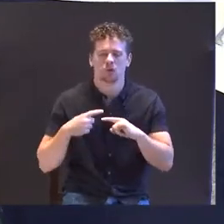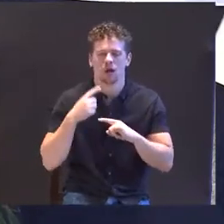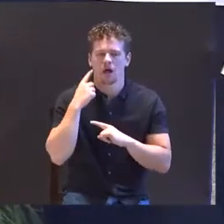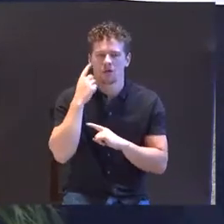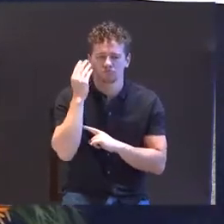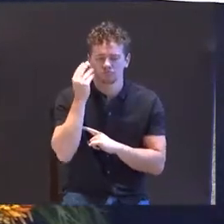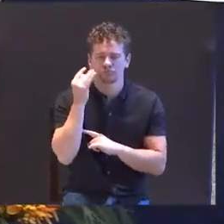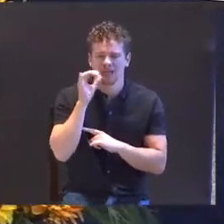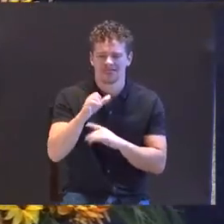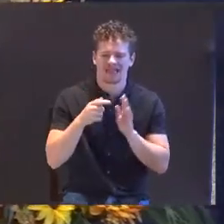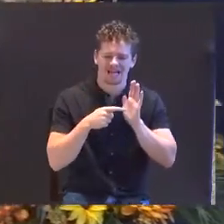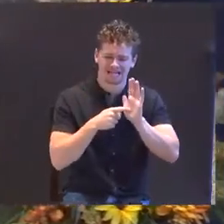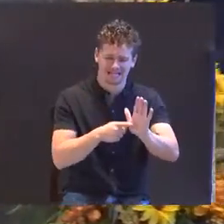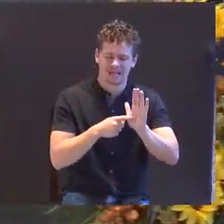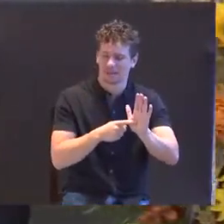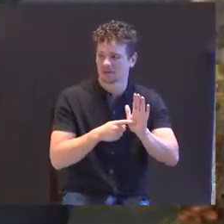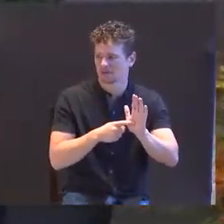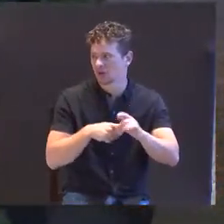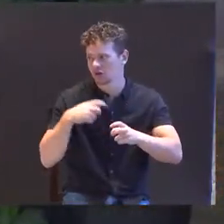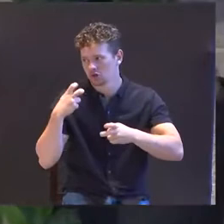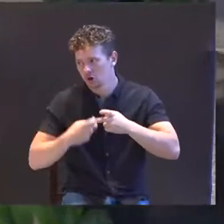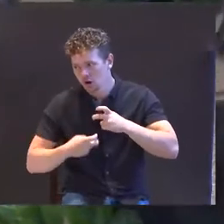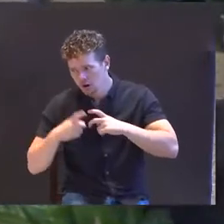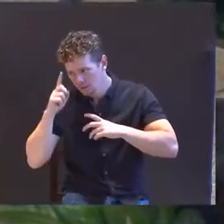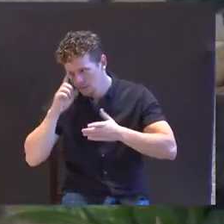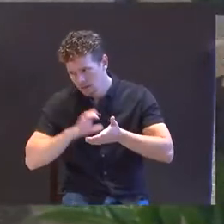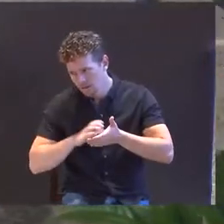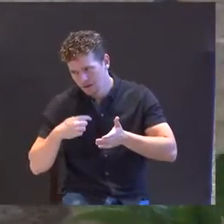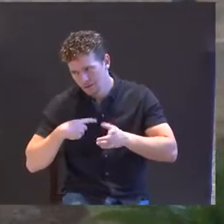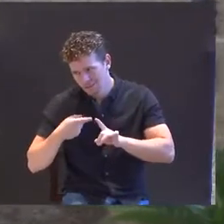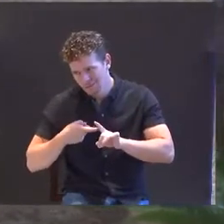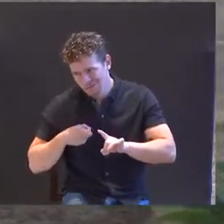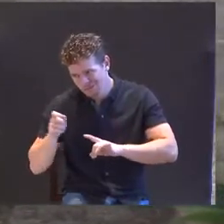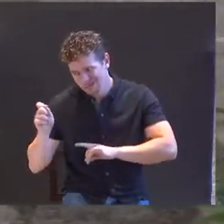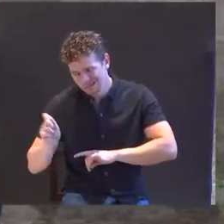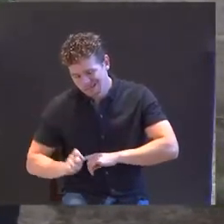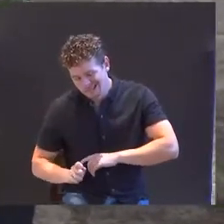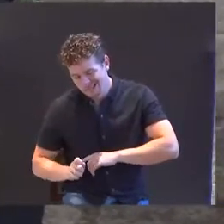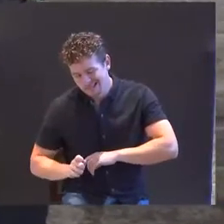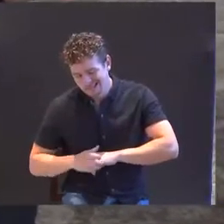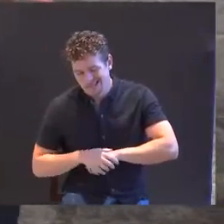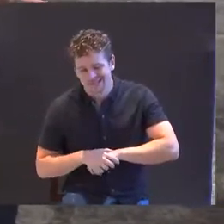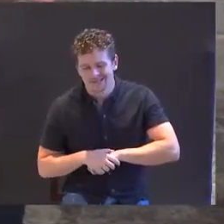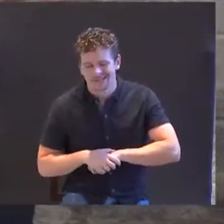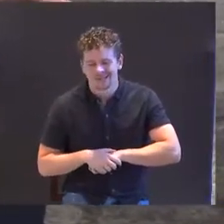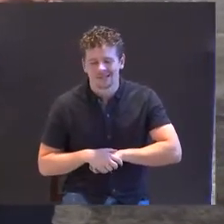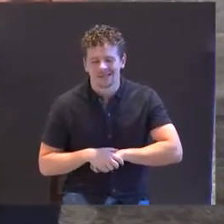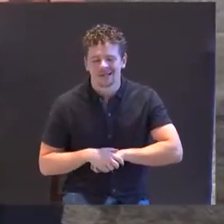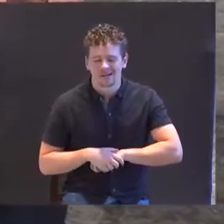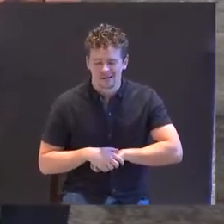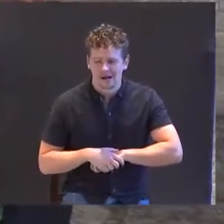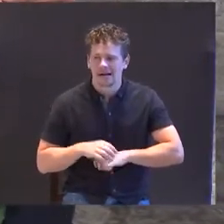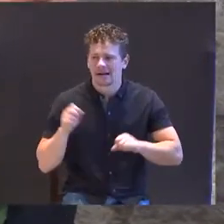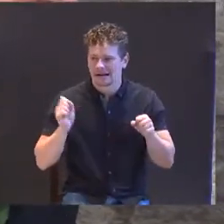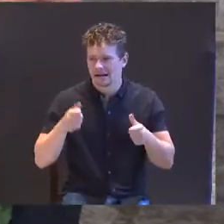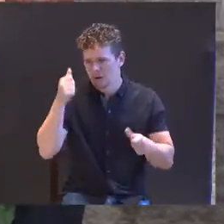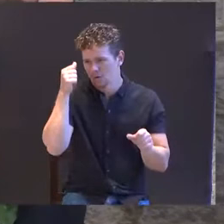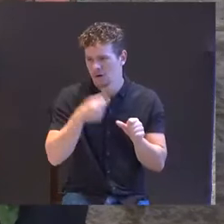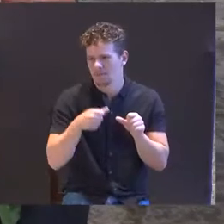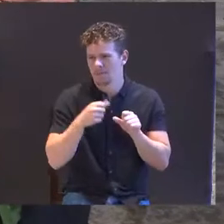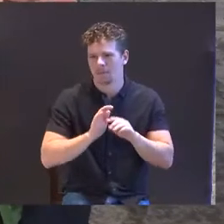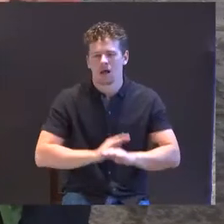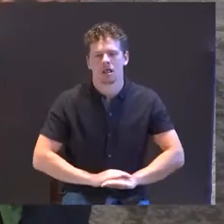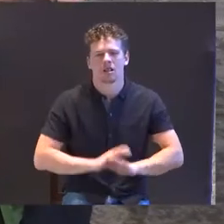was, as you know, I know it's hard to believe, but I'm from the South, you know, and so the deal is, I can remember very clearly the marching